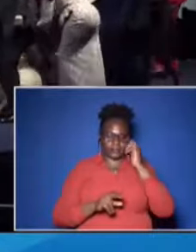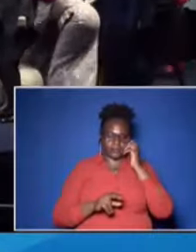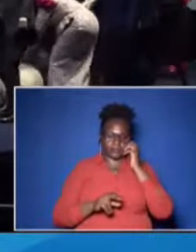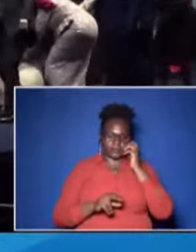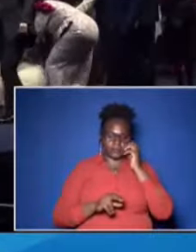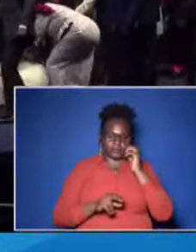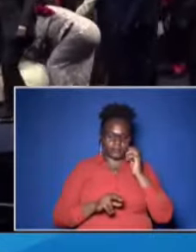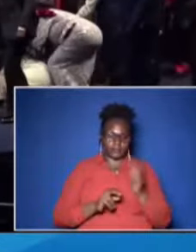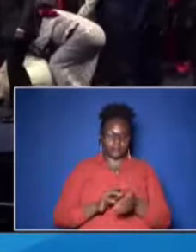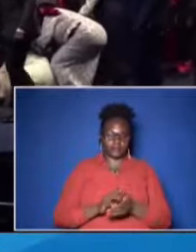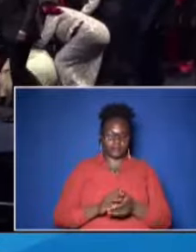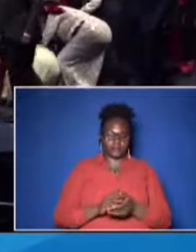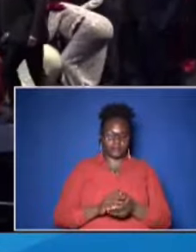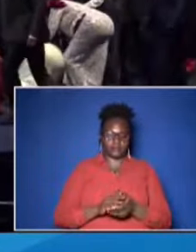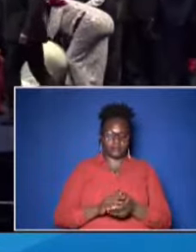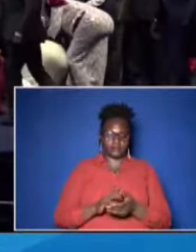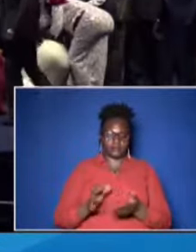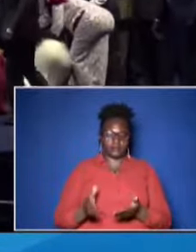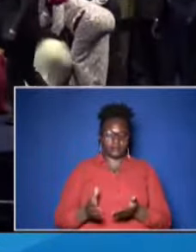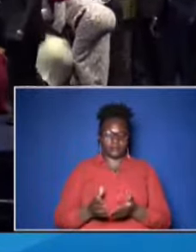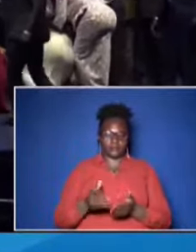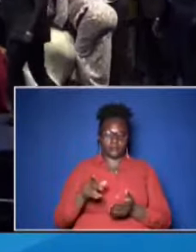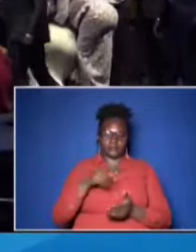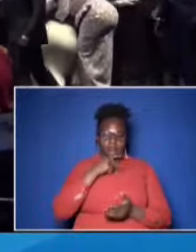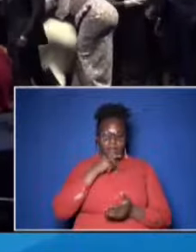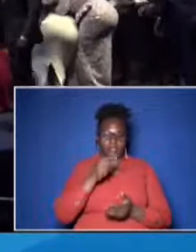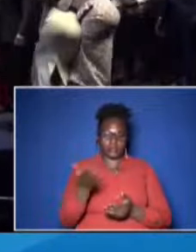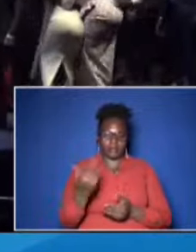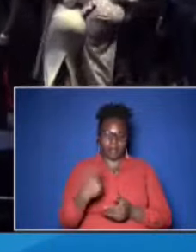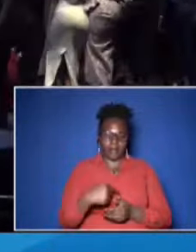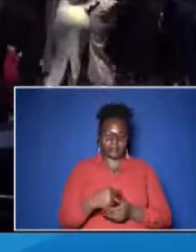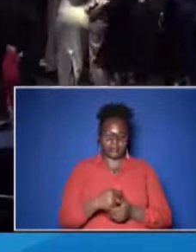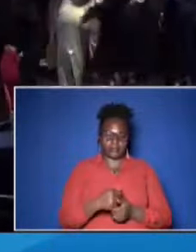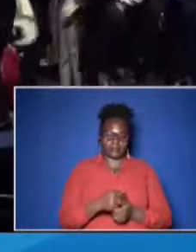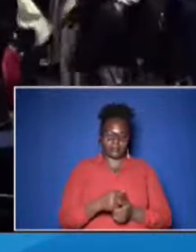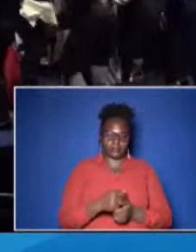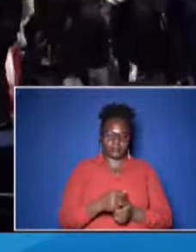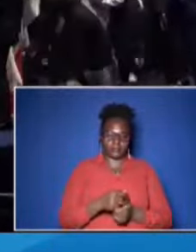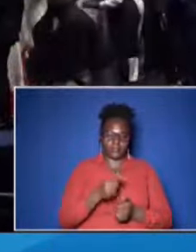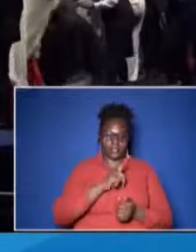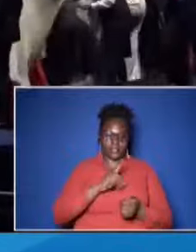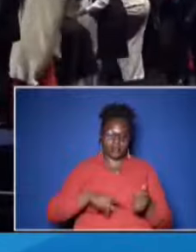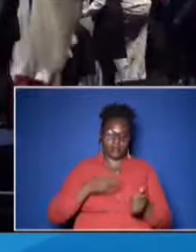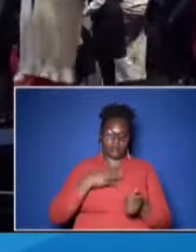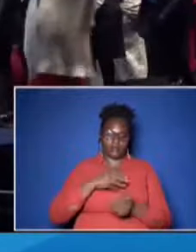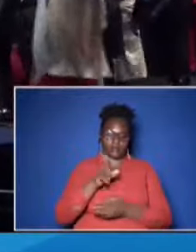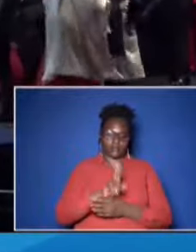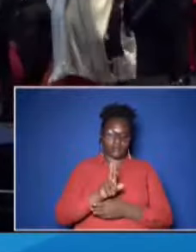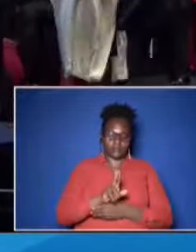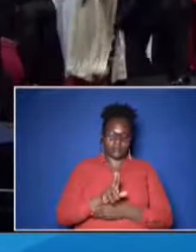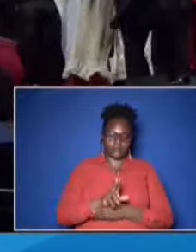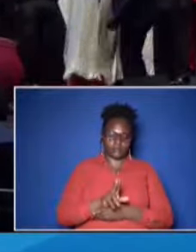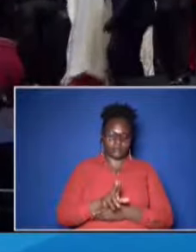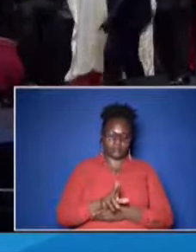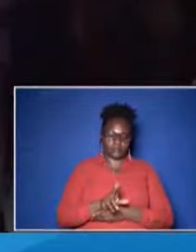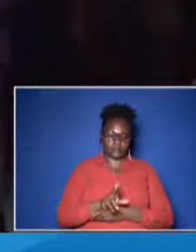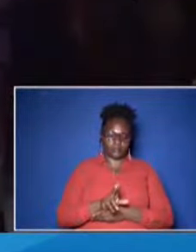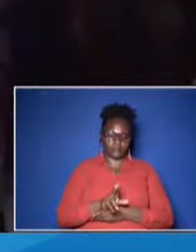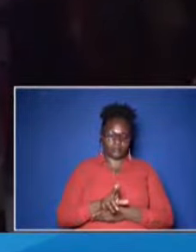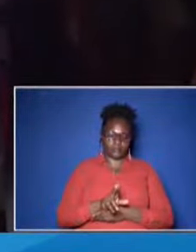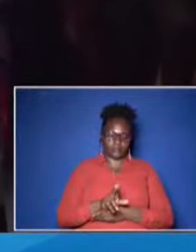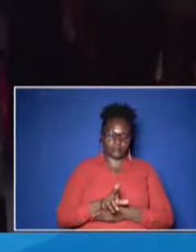seats leave this man here bring him back here the Lord's going to use him bring him here this guy